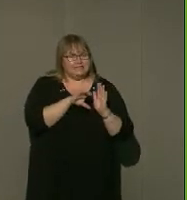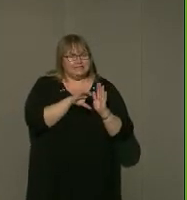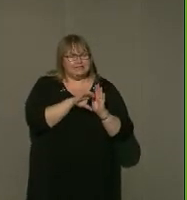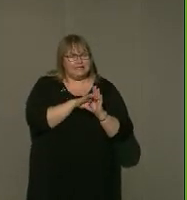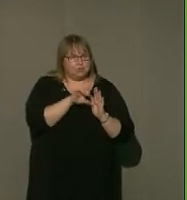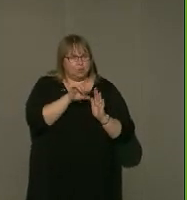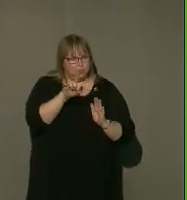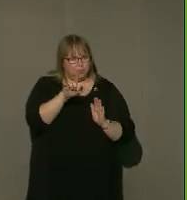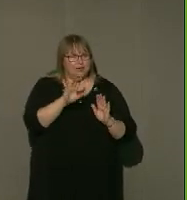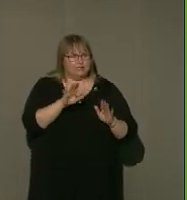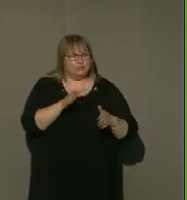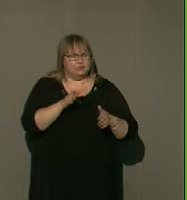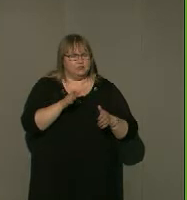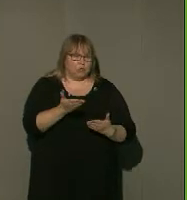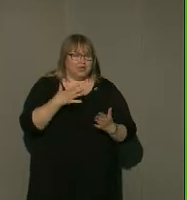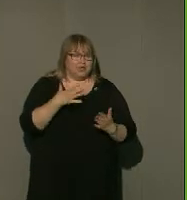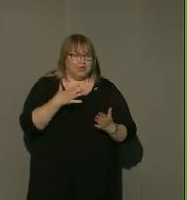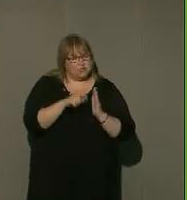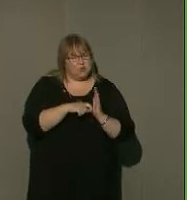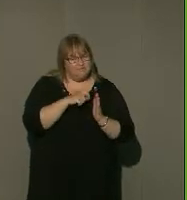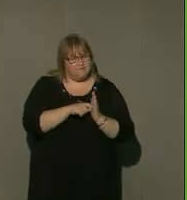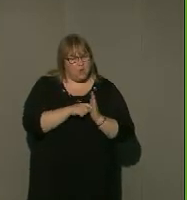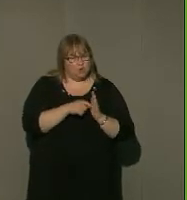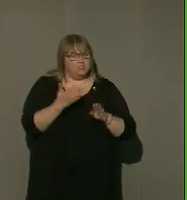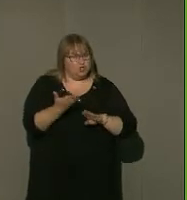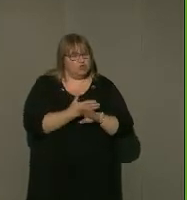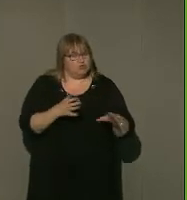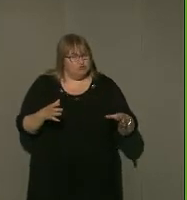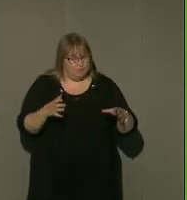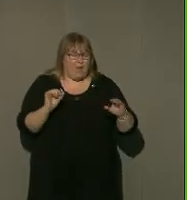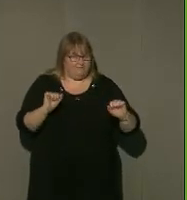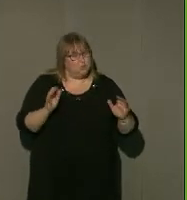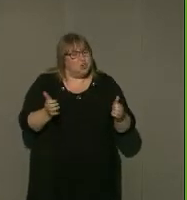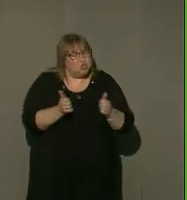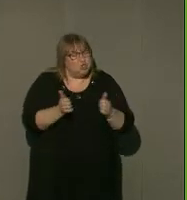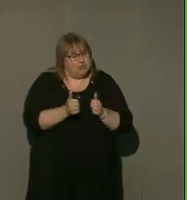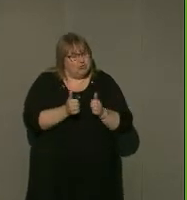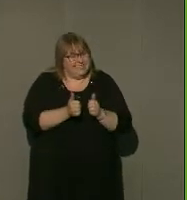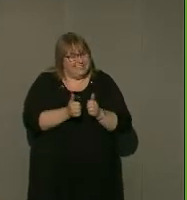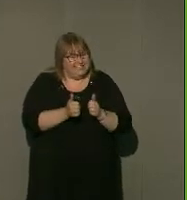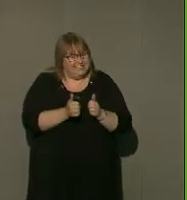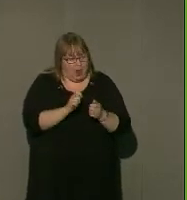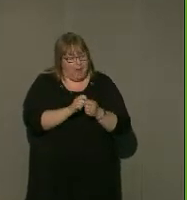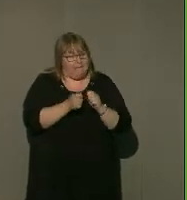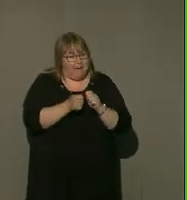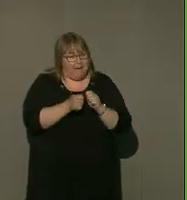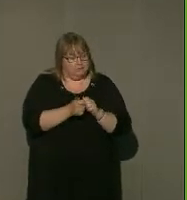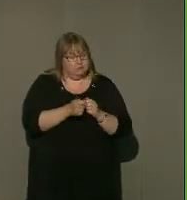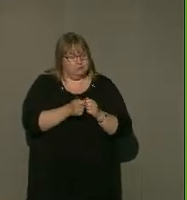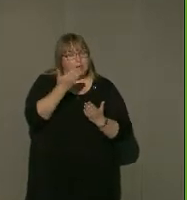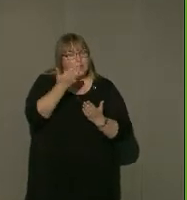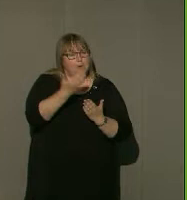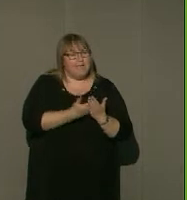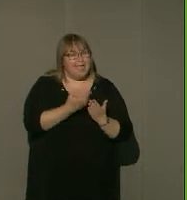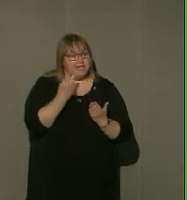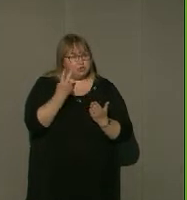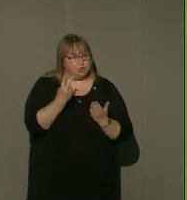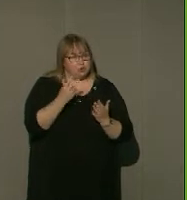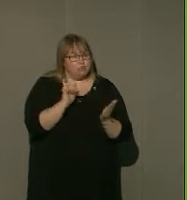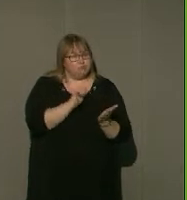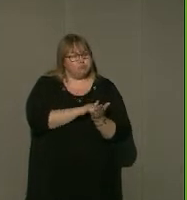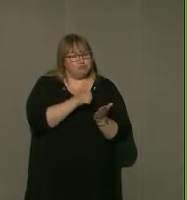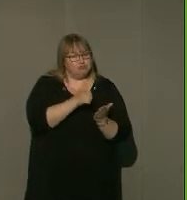If I introduce them, we will need to vote on these and agree them as amendments since they are in our report. On the second page of the printed report